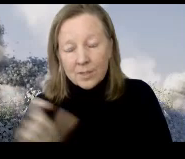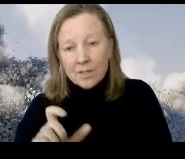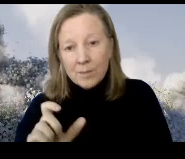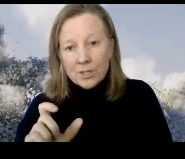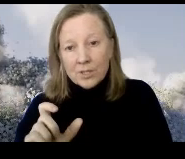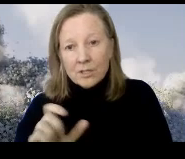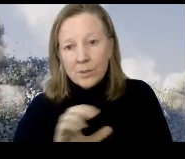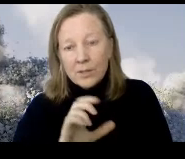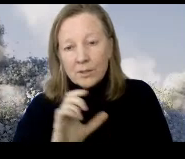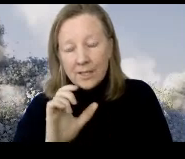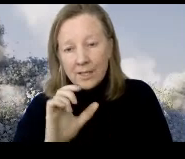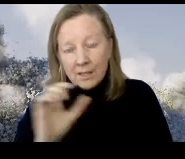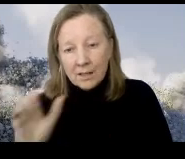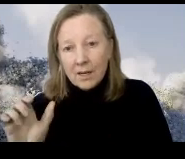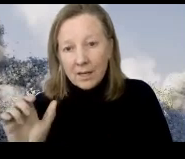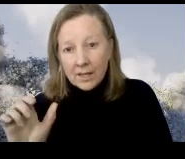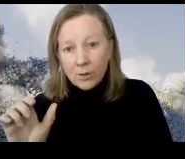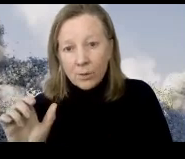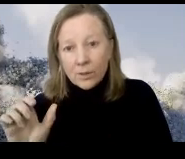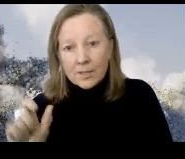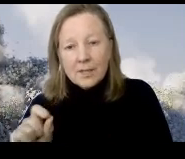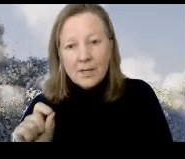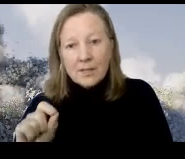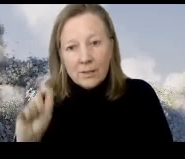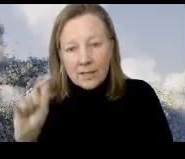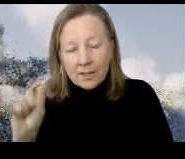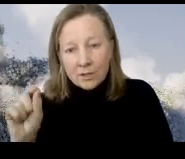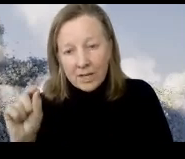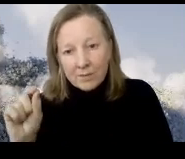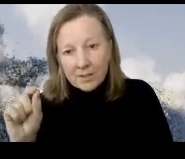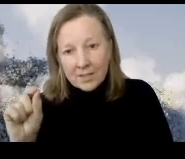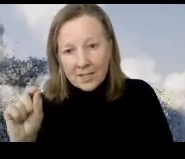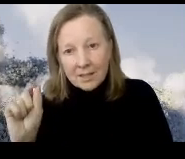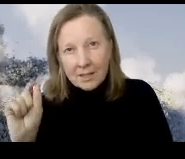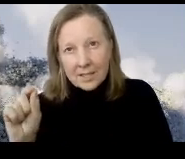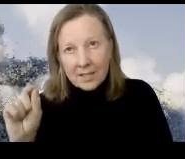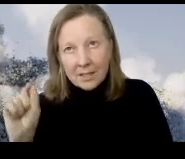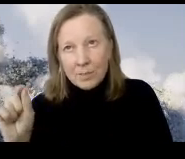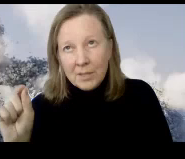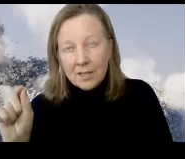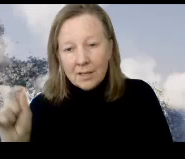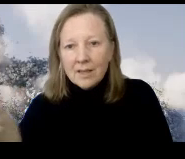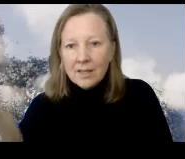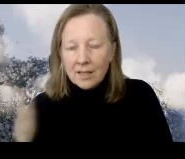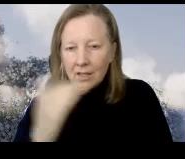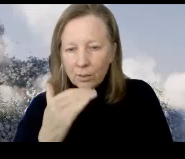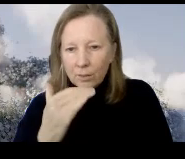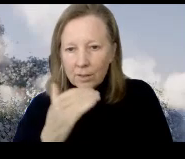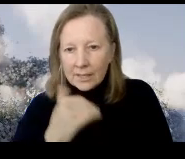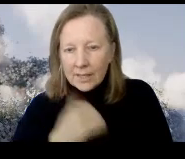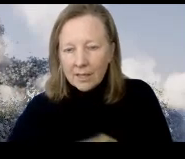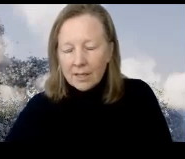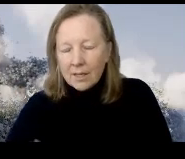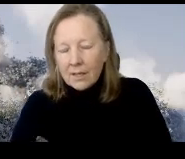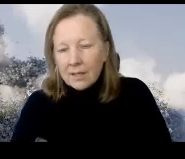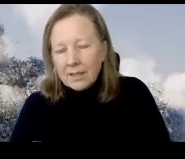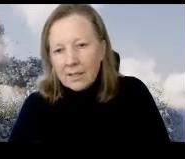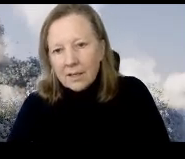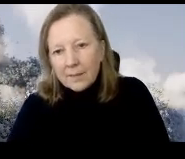So what some nurses are doing, they're taking that course, they're getting their 7s in listening and speaking, and then they can go on and